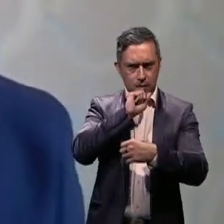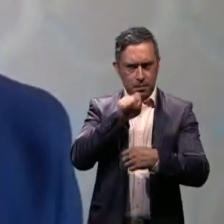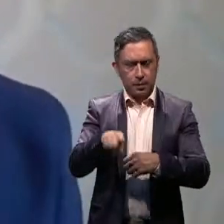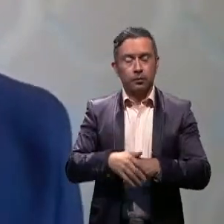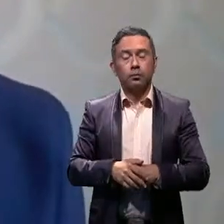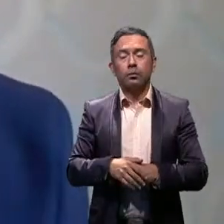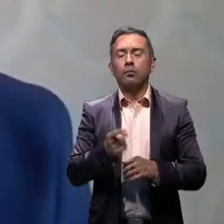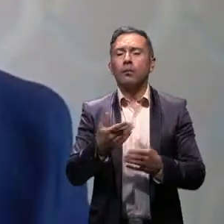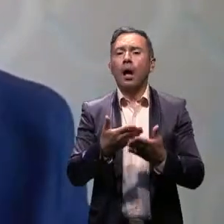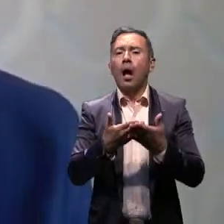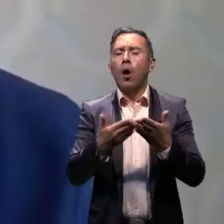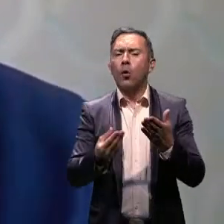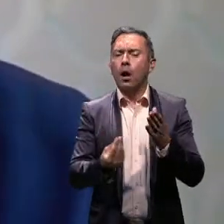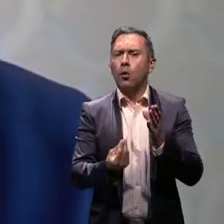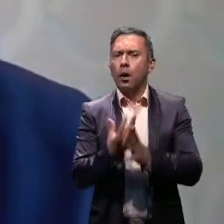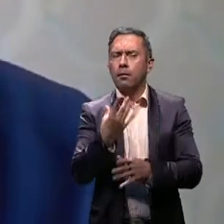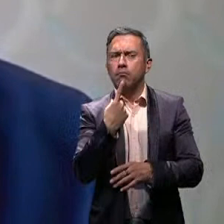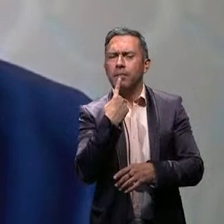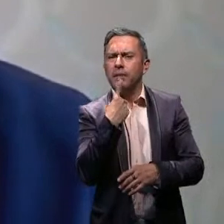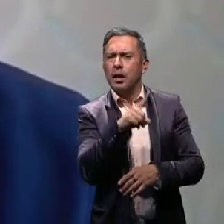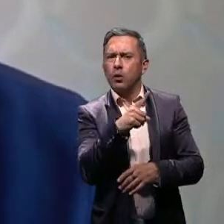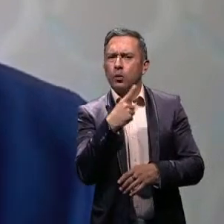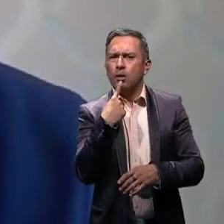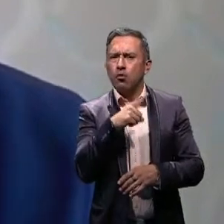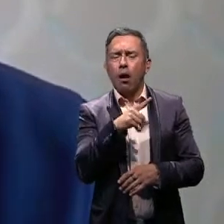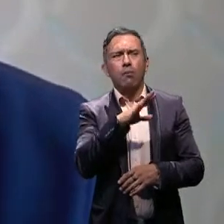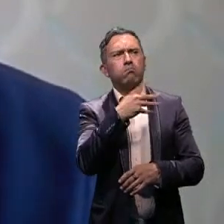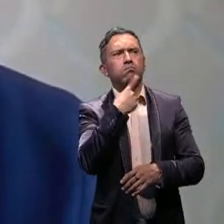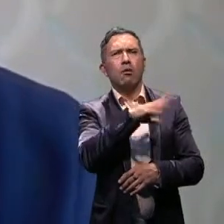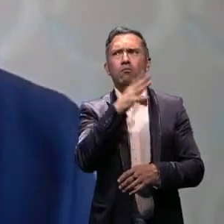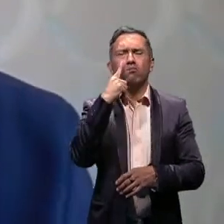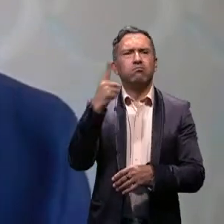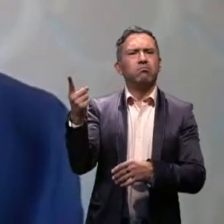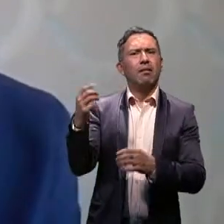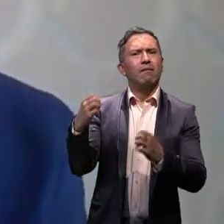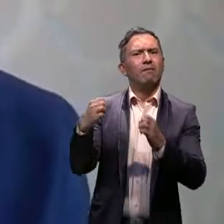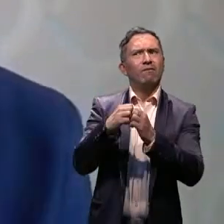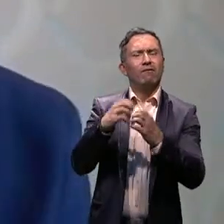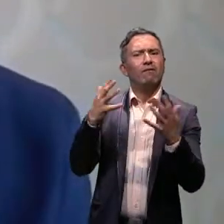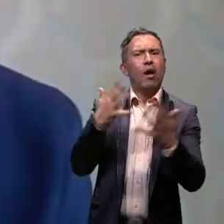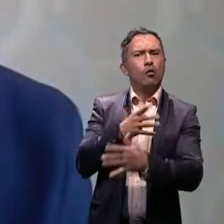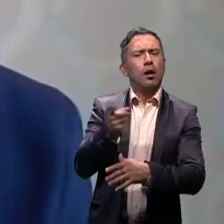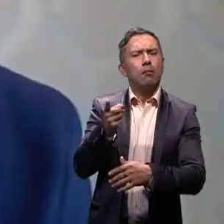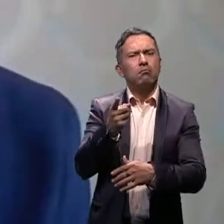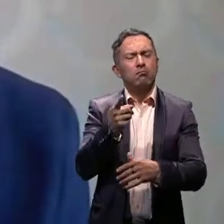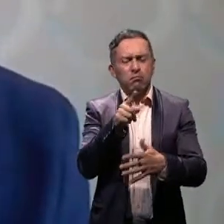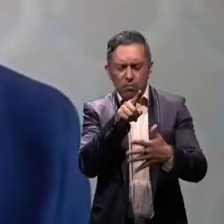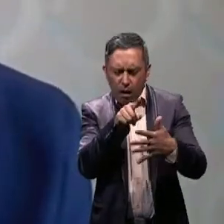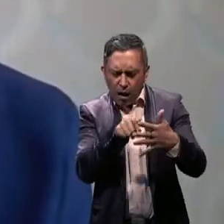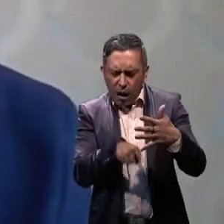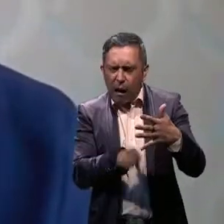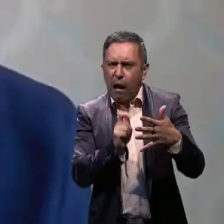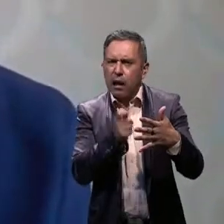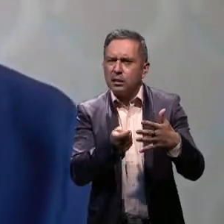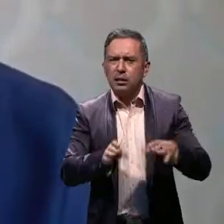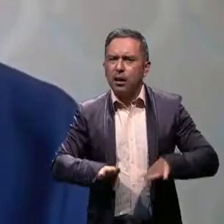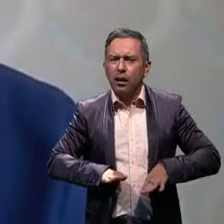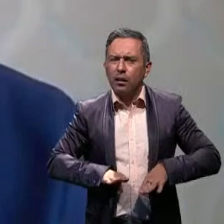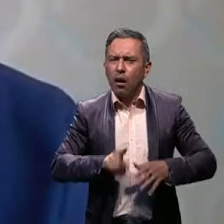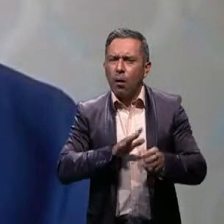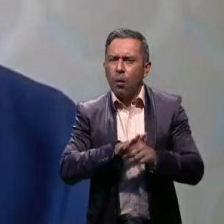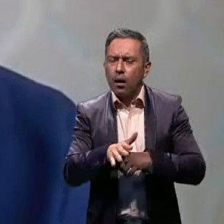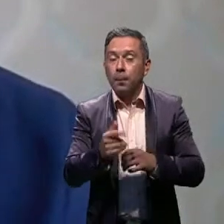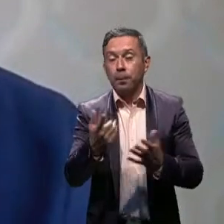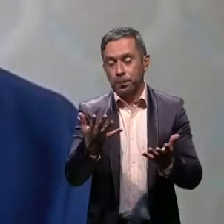the characteristics of these new fraud reports or complaints? First of all, these are